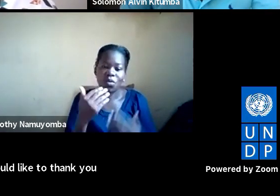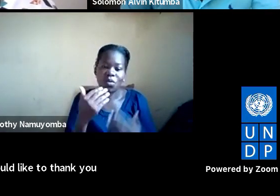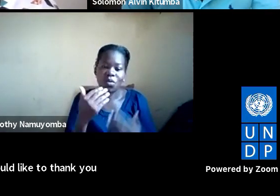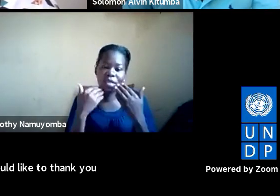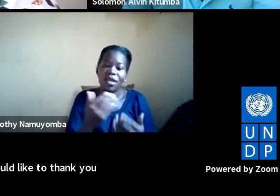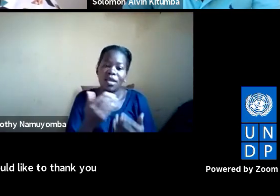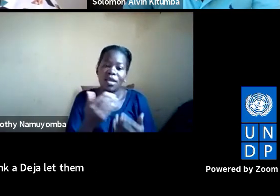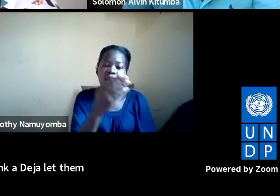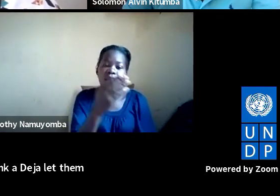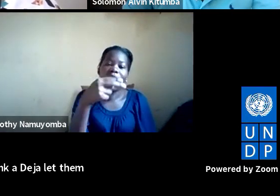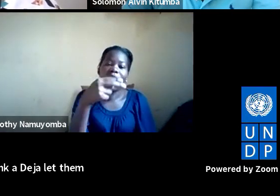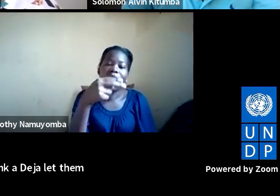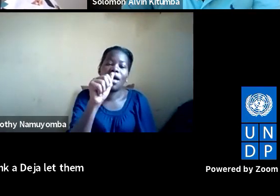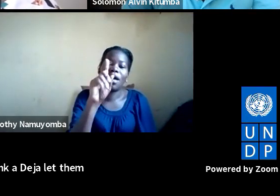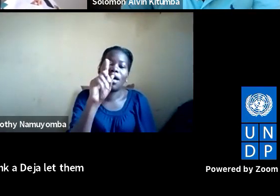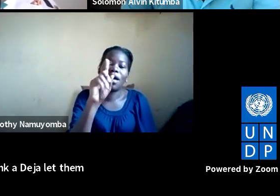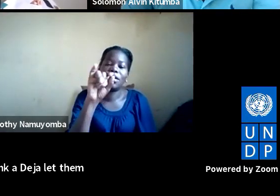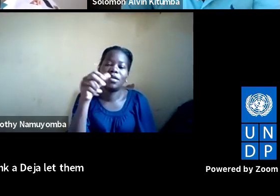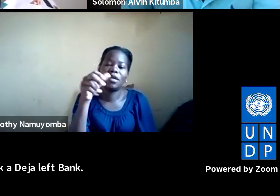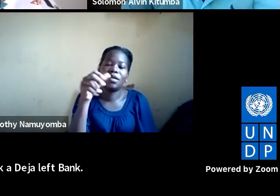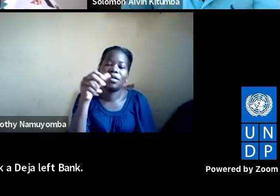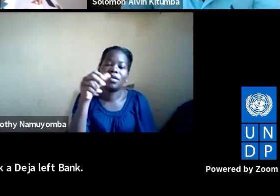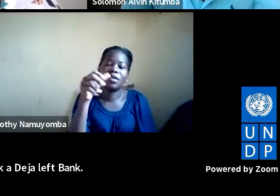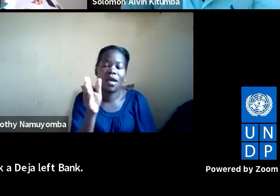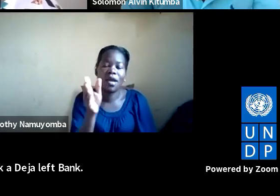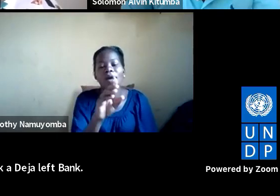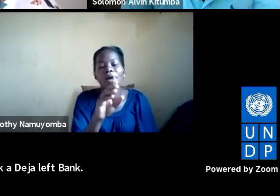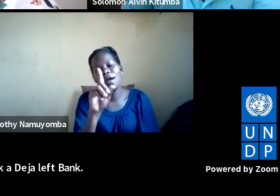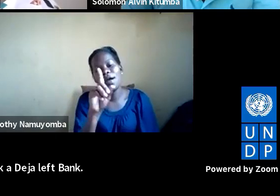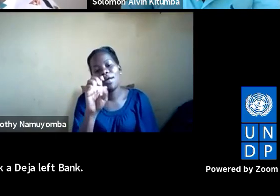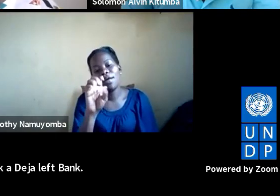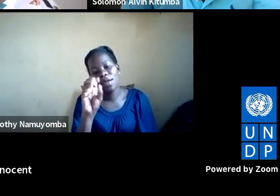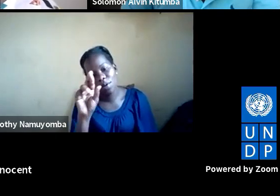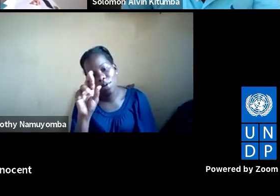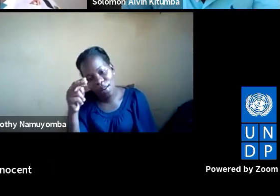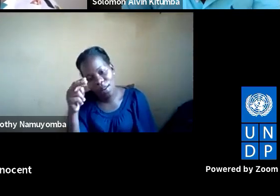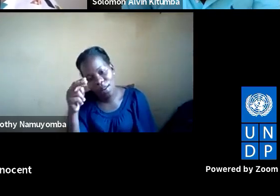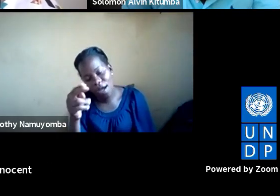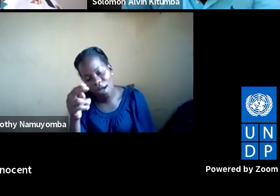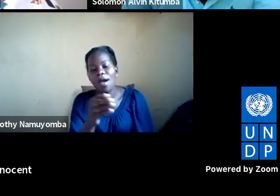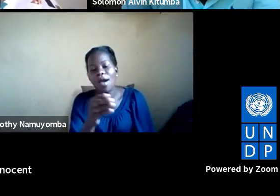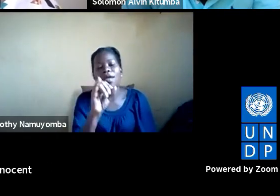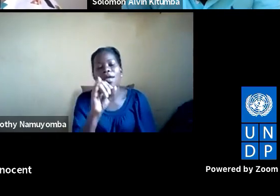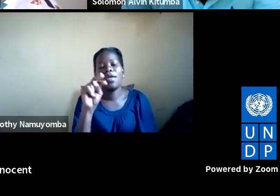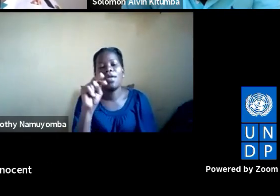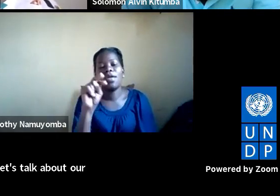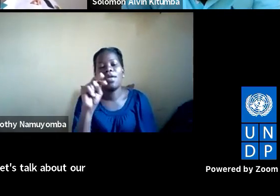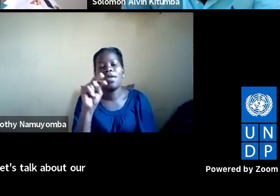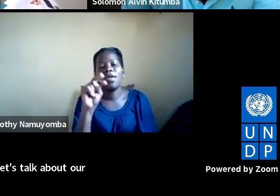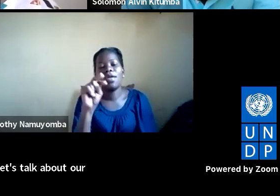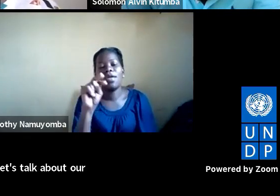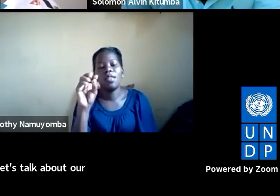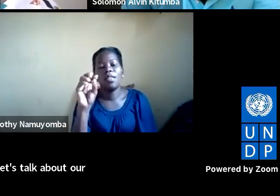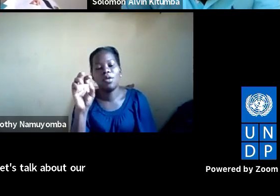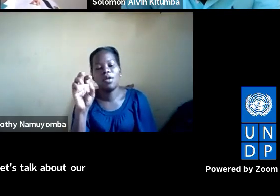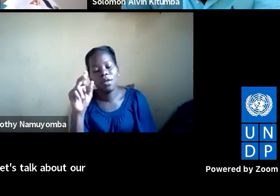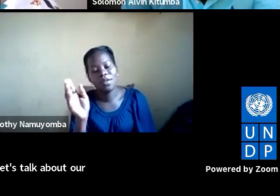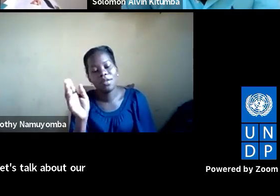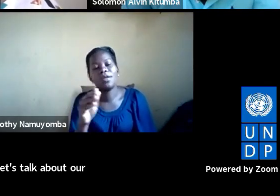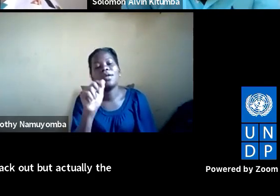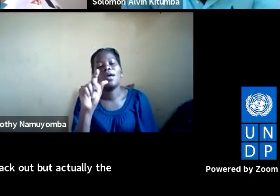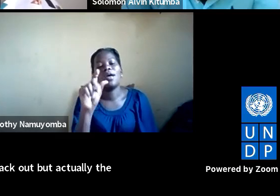would like to thank Deborah, I would like to thank Innocent, I would like to thank Albert, Ashley, the whole crew at